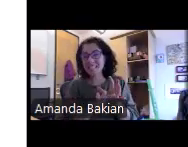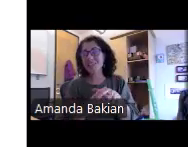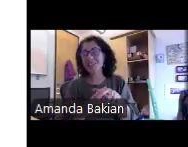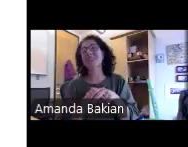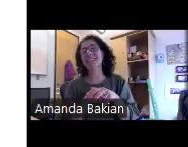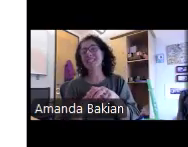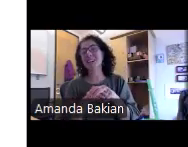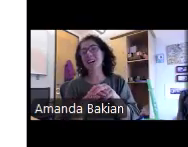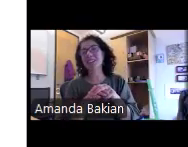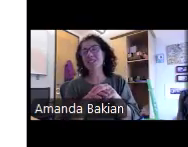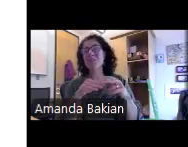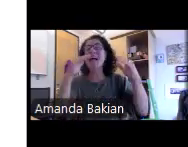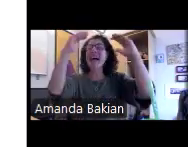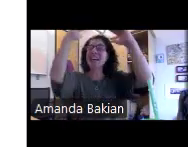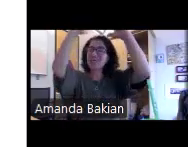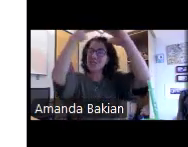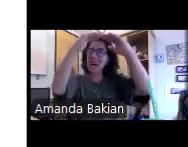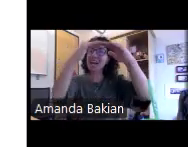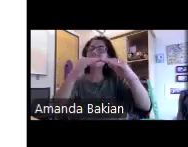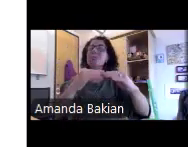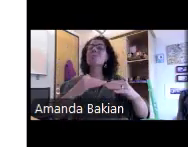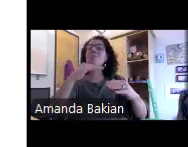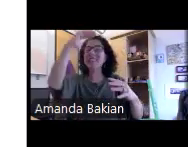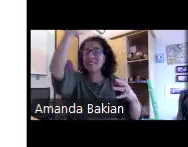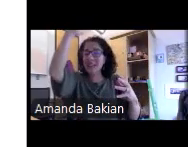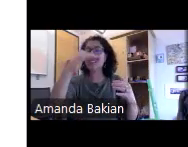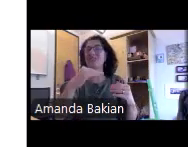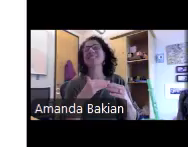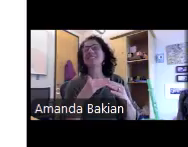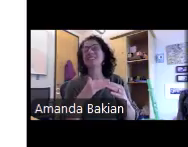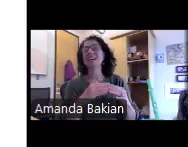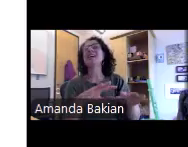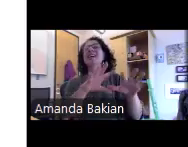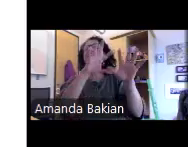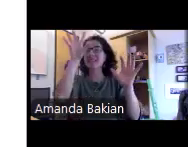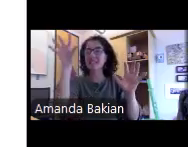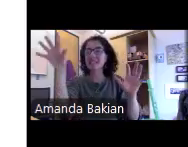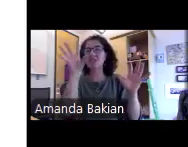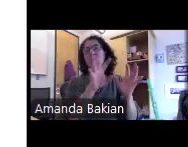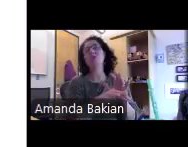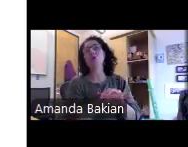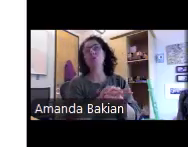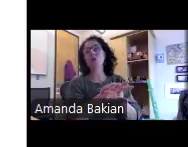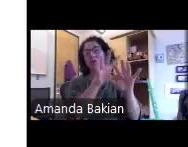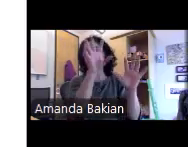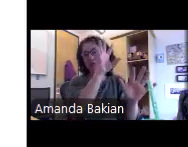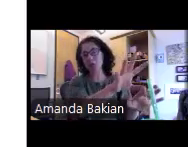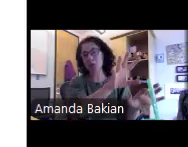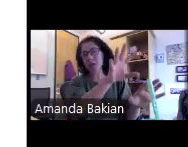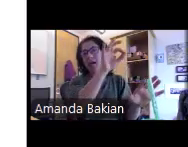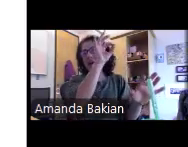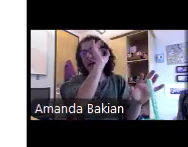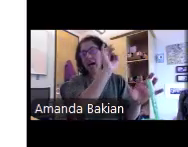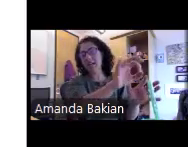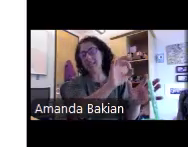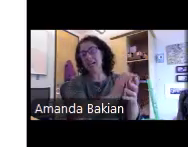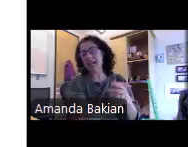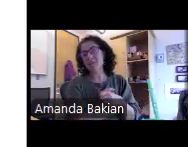5 criteria related to autism. And if a child met that criteria, then the clinician reviewer would